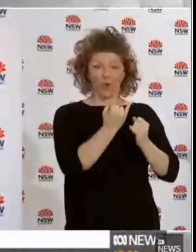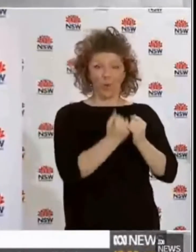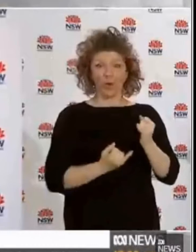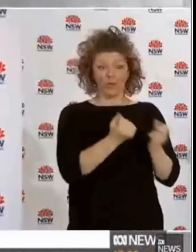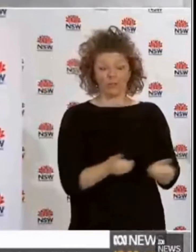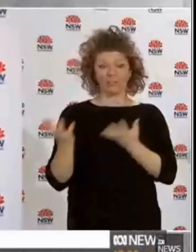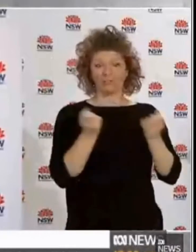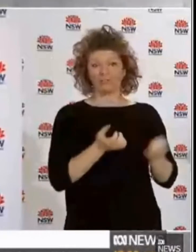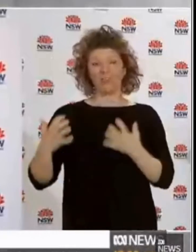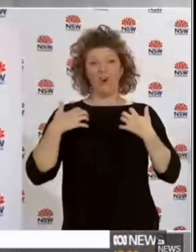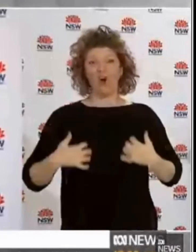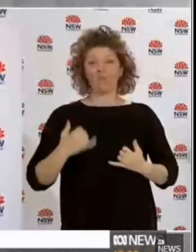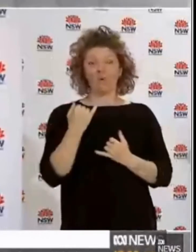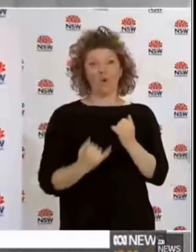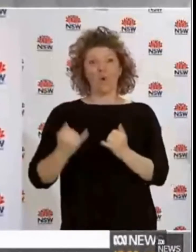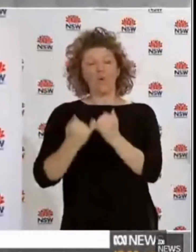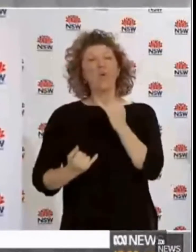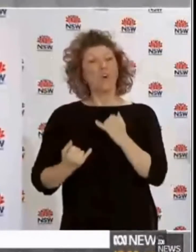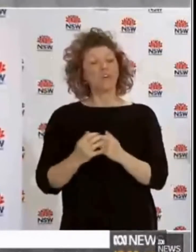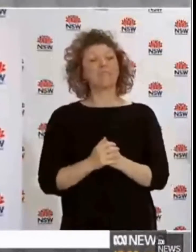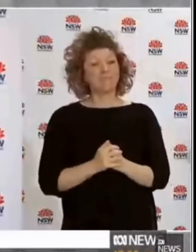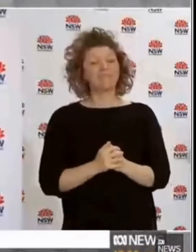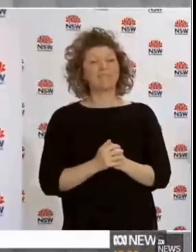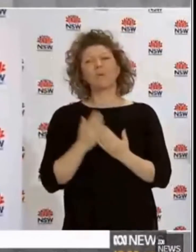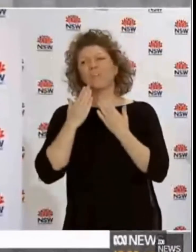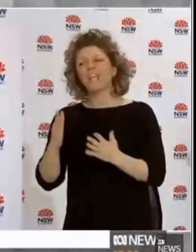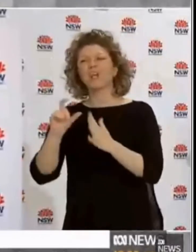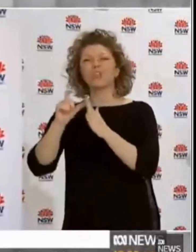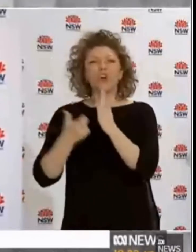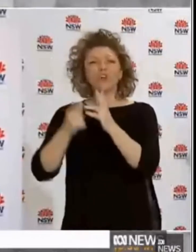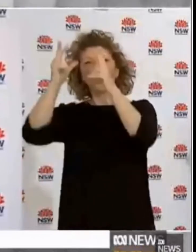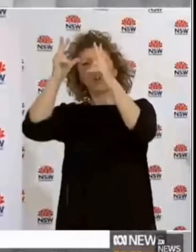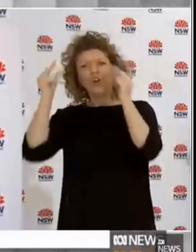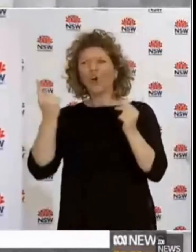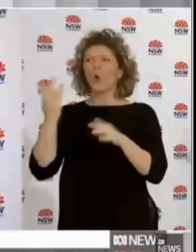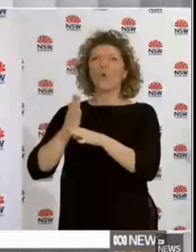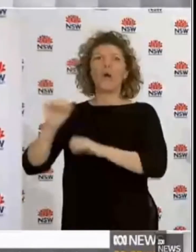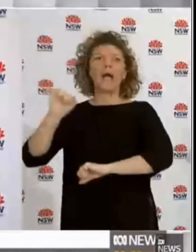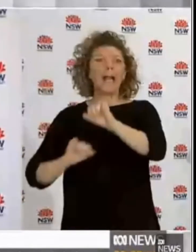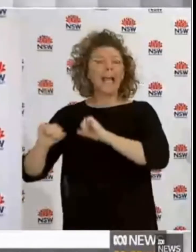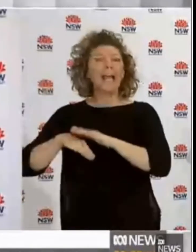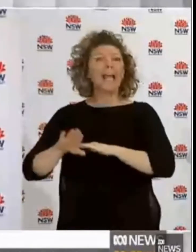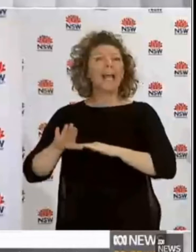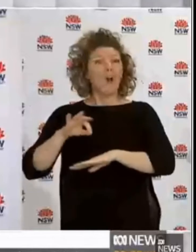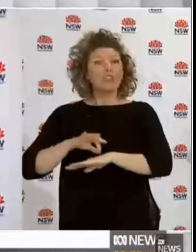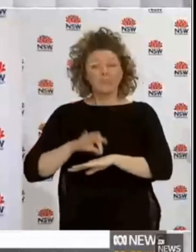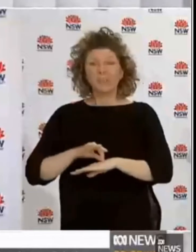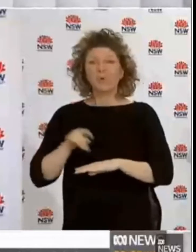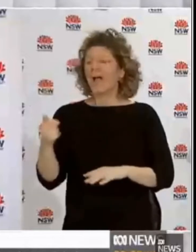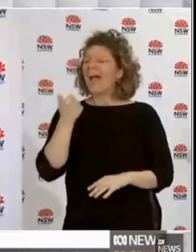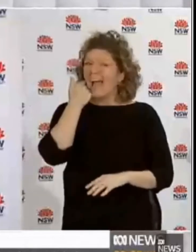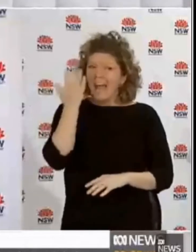and I want to thank the nurses, the doctors, the cleaners, people who are putting themselves at the front line day after